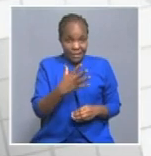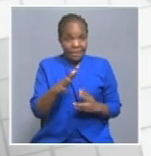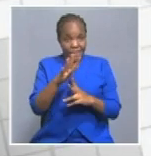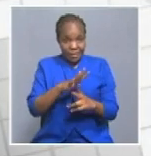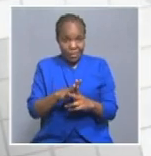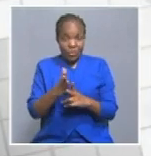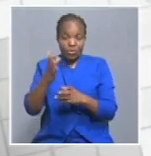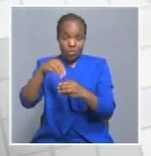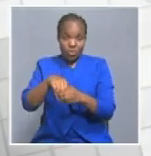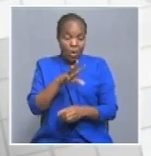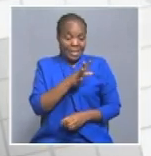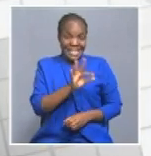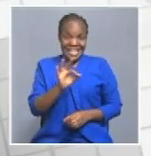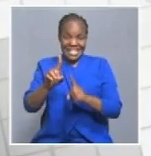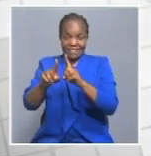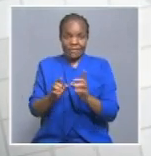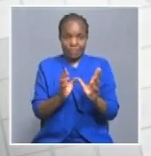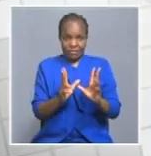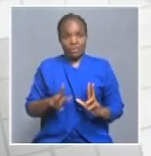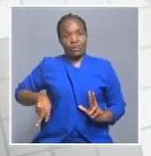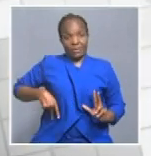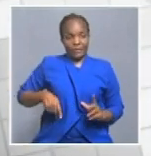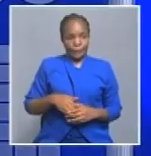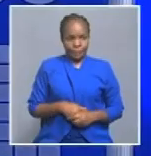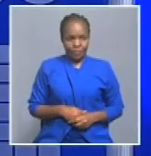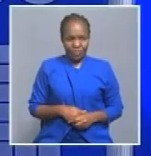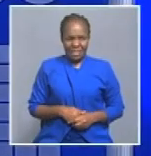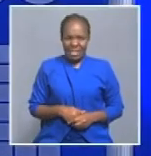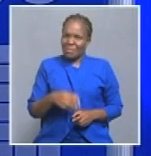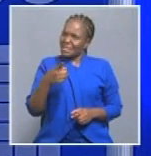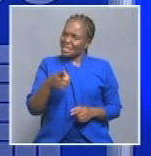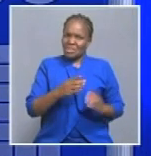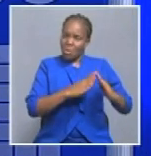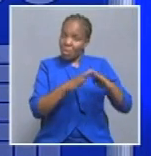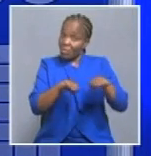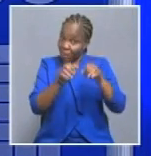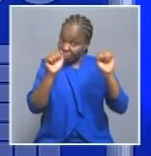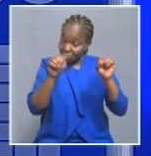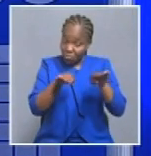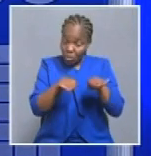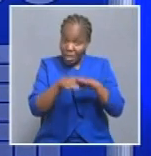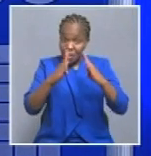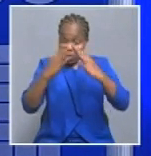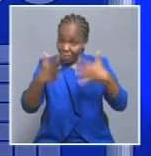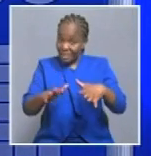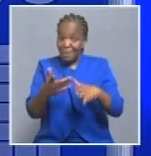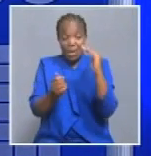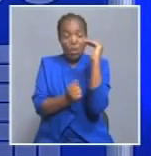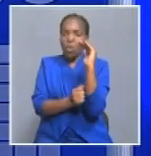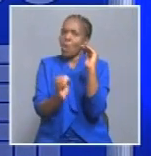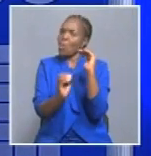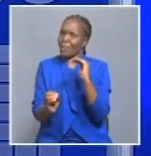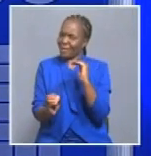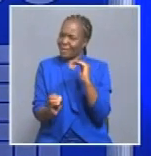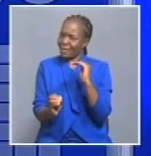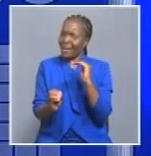people. Right. It is our understanding that some of these houses were built without toilets, but the Minister of Gender handed over